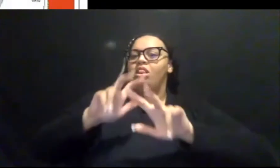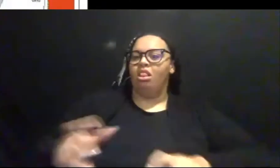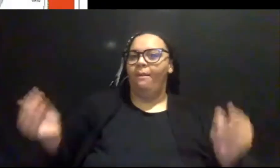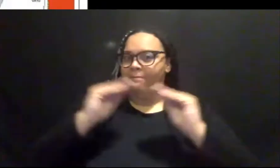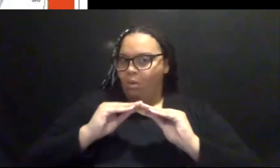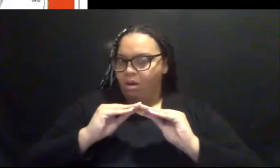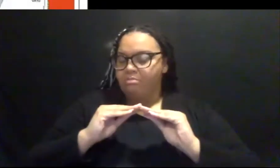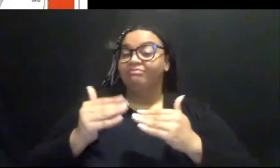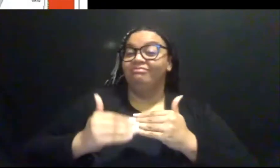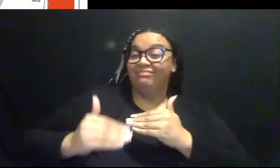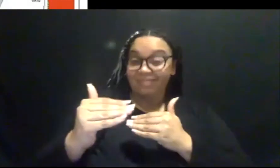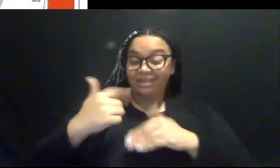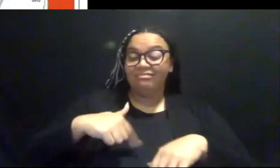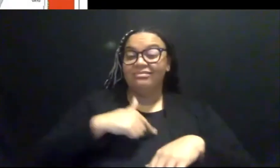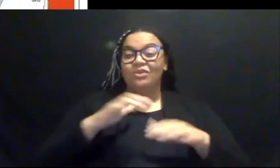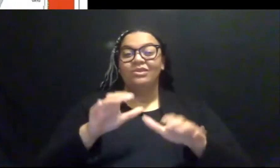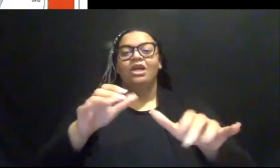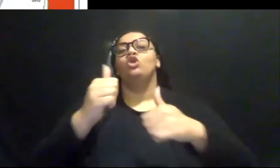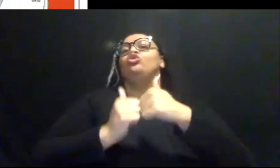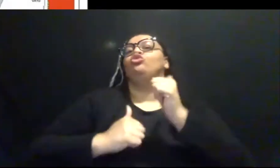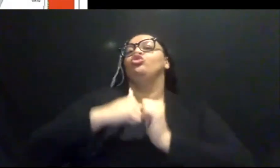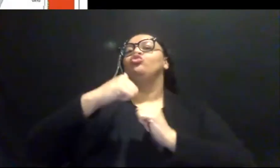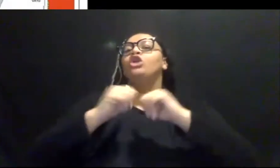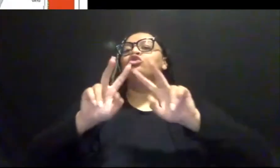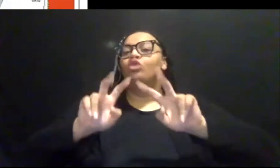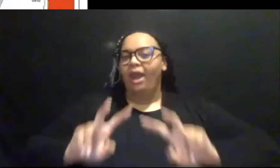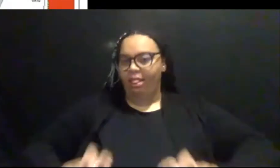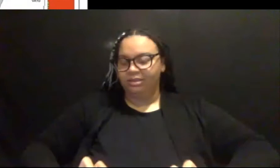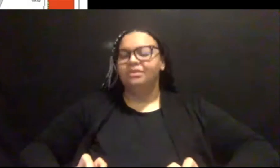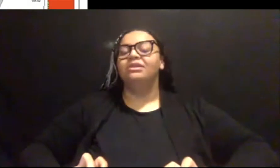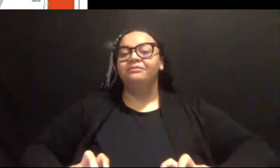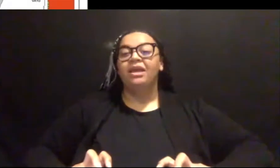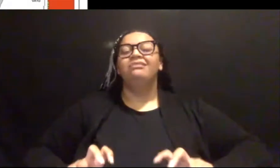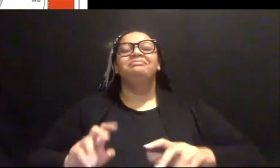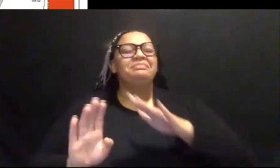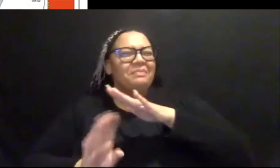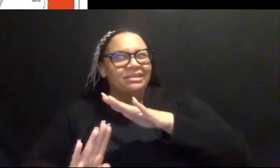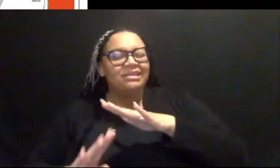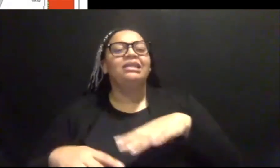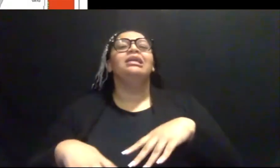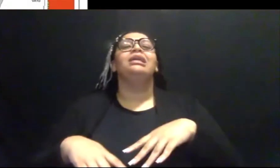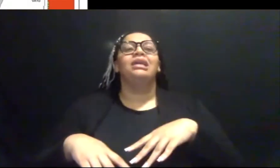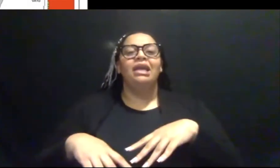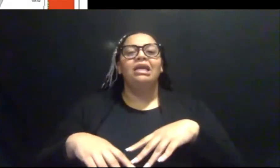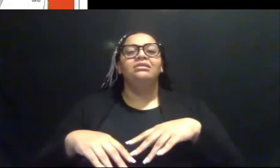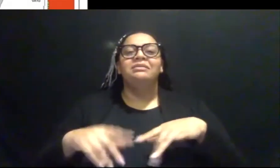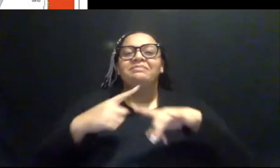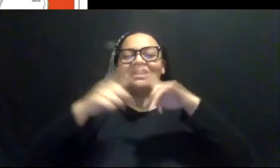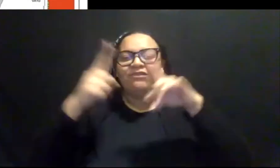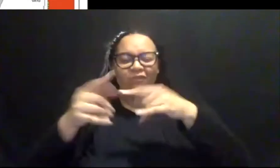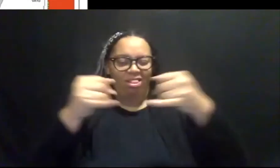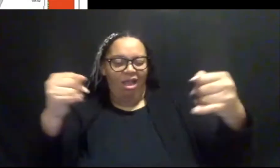we did was something called a structure analysis. And basically this is a series of horizontal lines. For